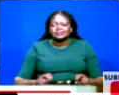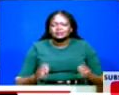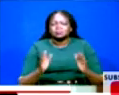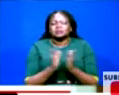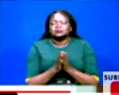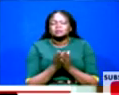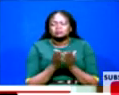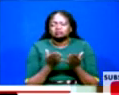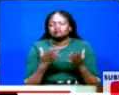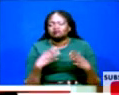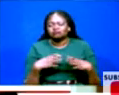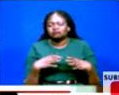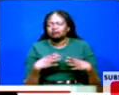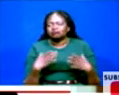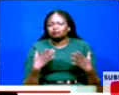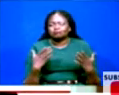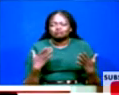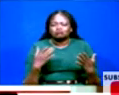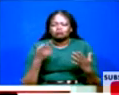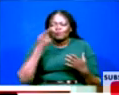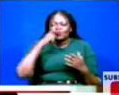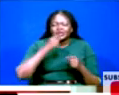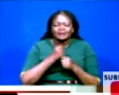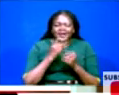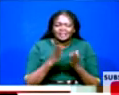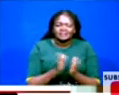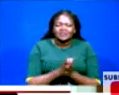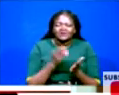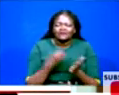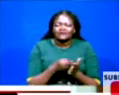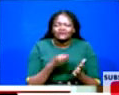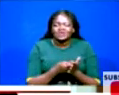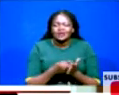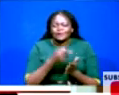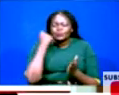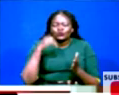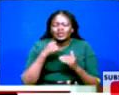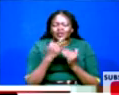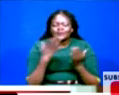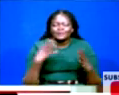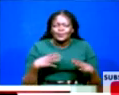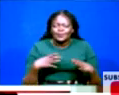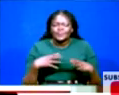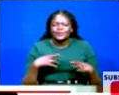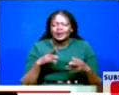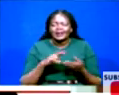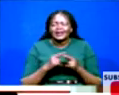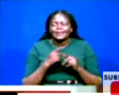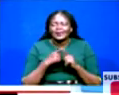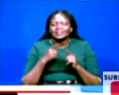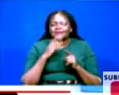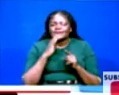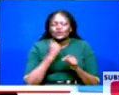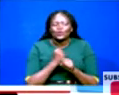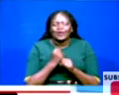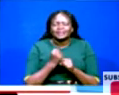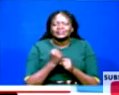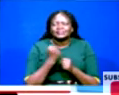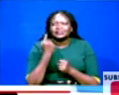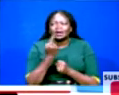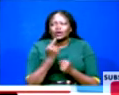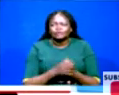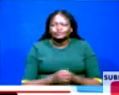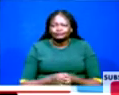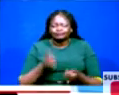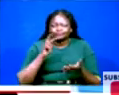the research people, the policy makers, the financiers, because all these people are related, but they've been working in isolation. So our